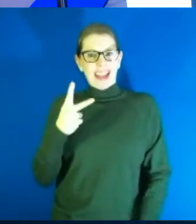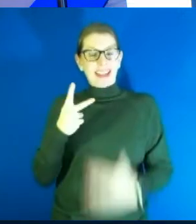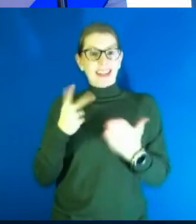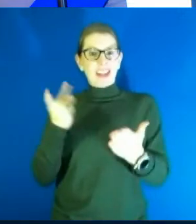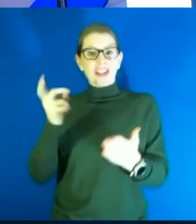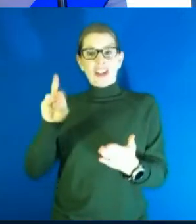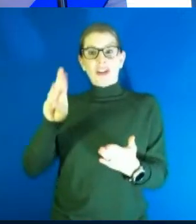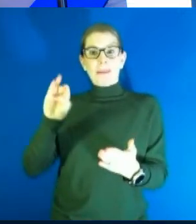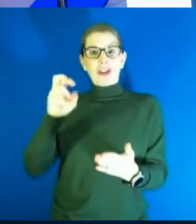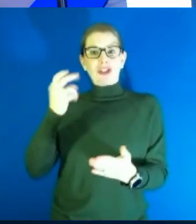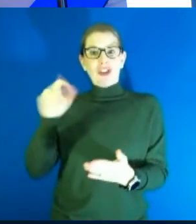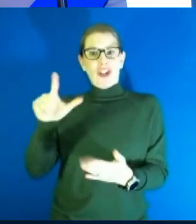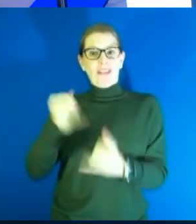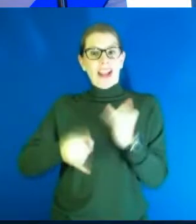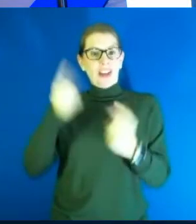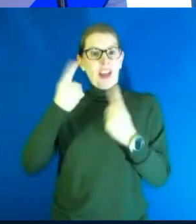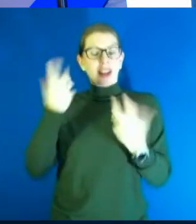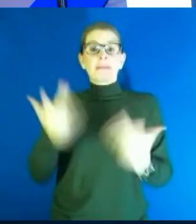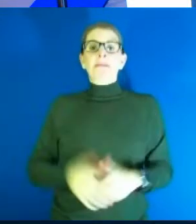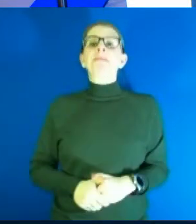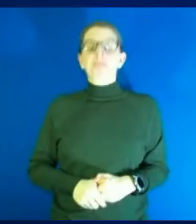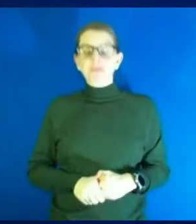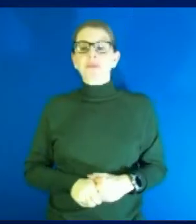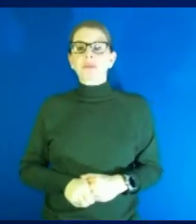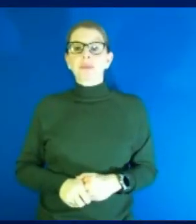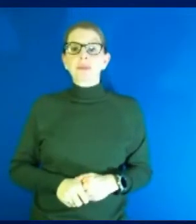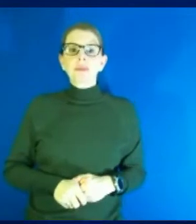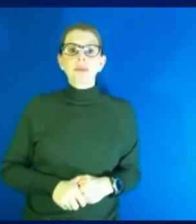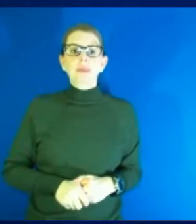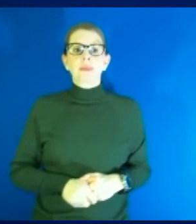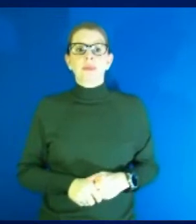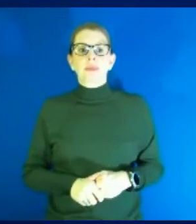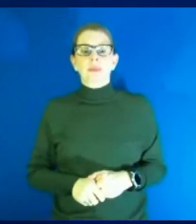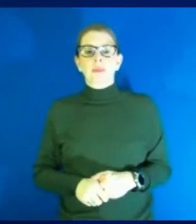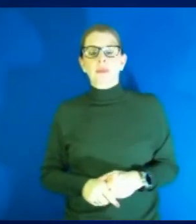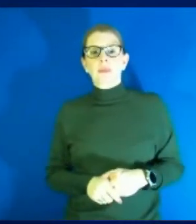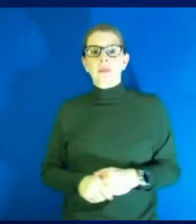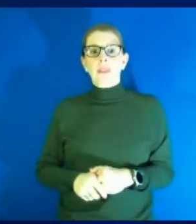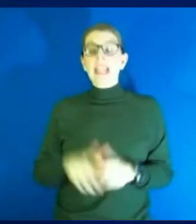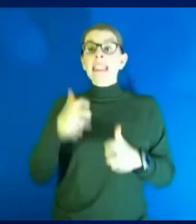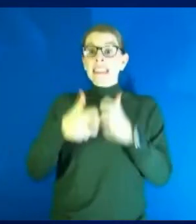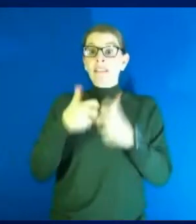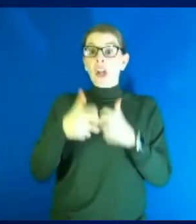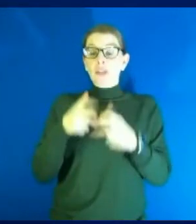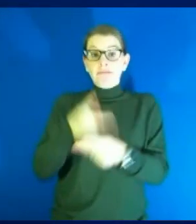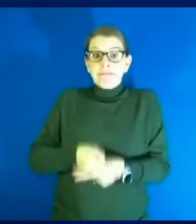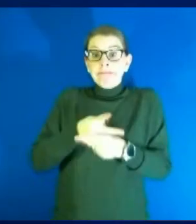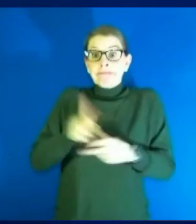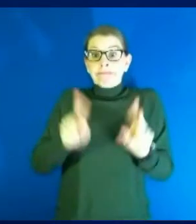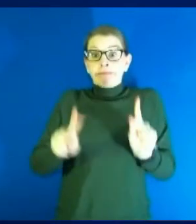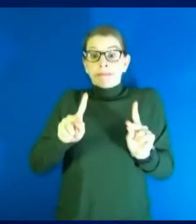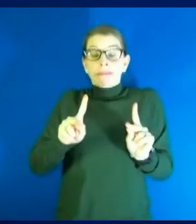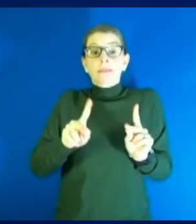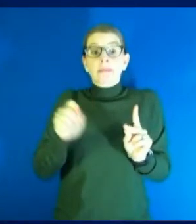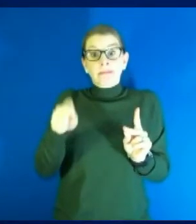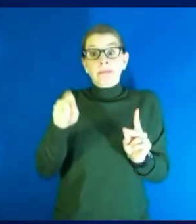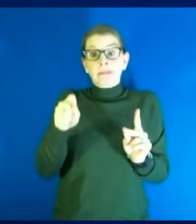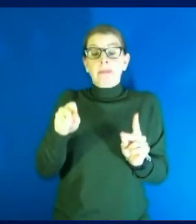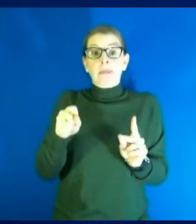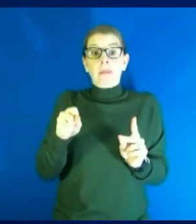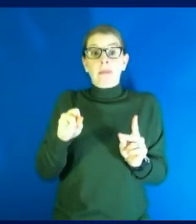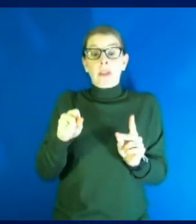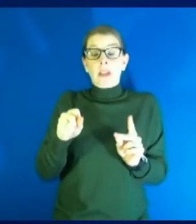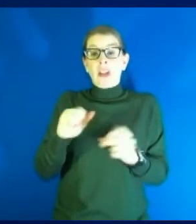final thoughts. Final thoughts are that while it's been difficult to take care of people and the